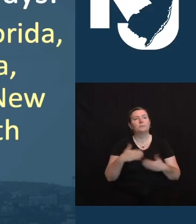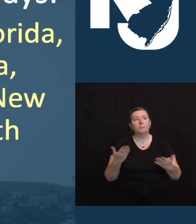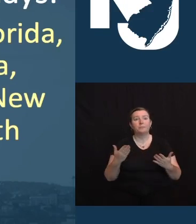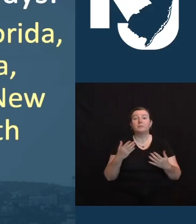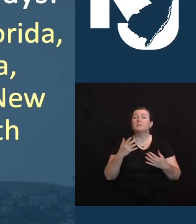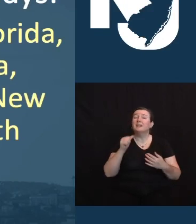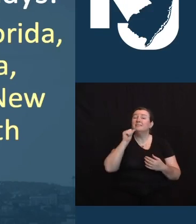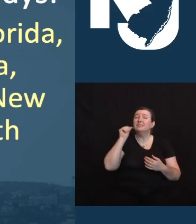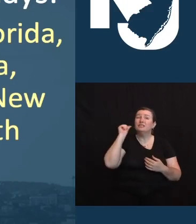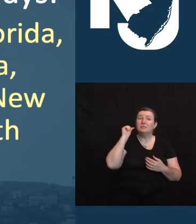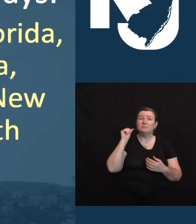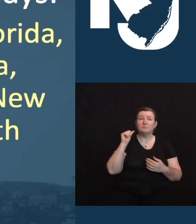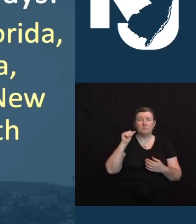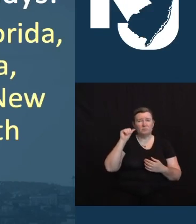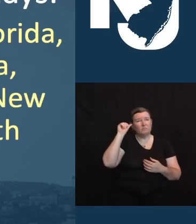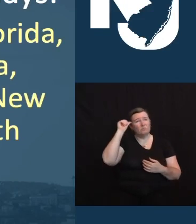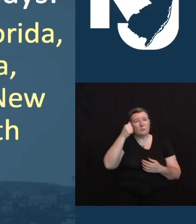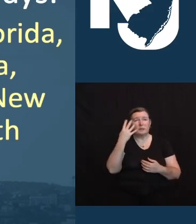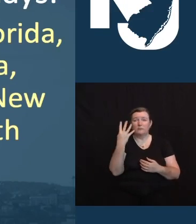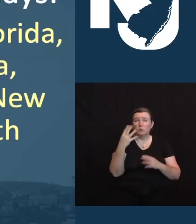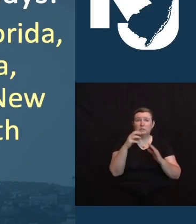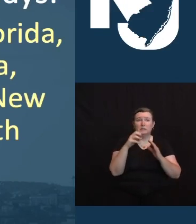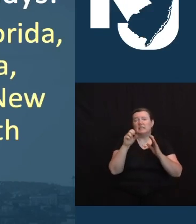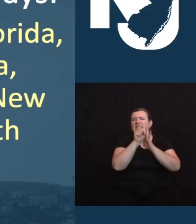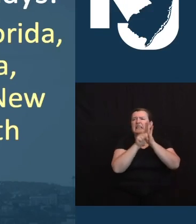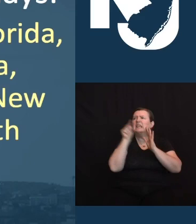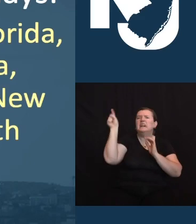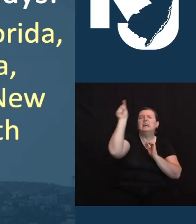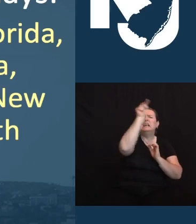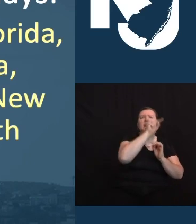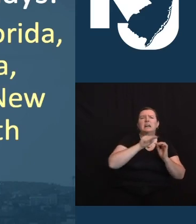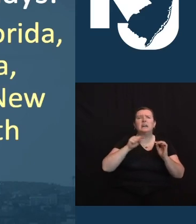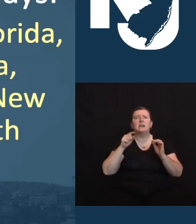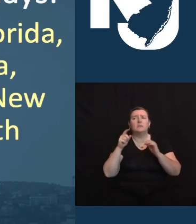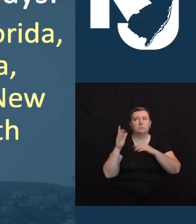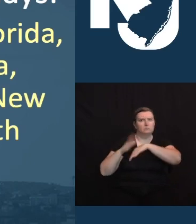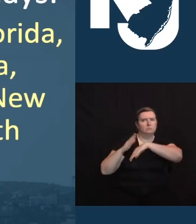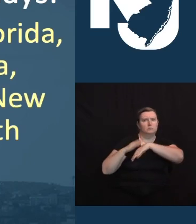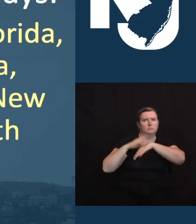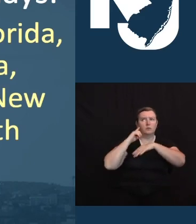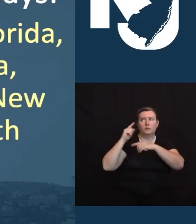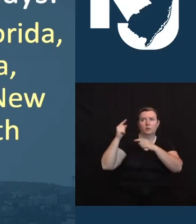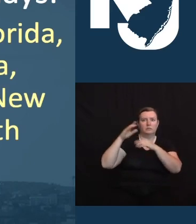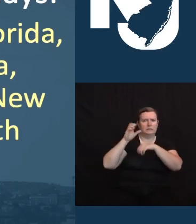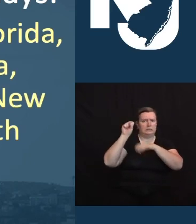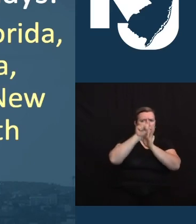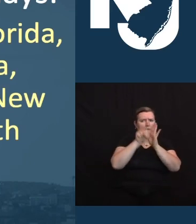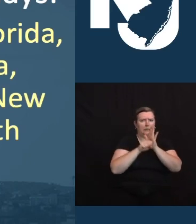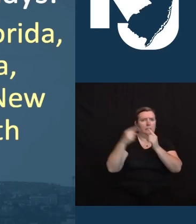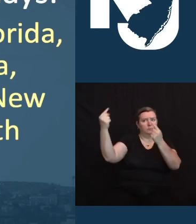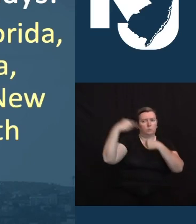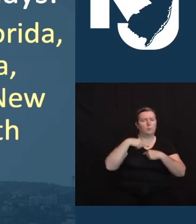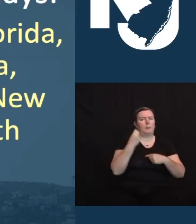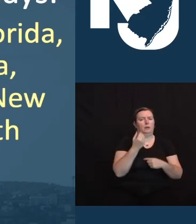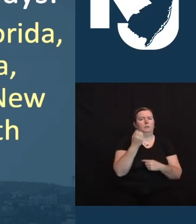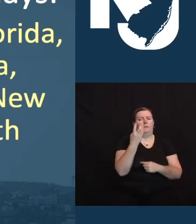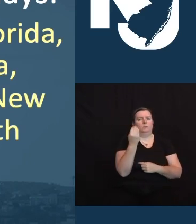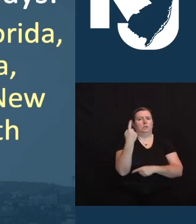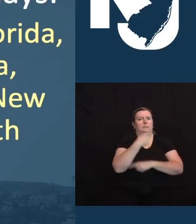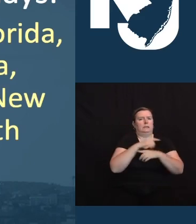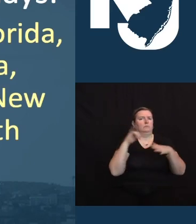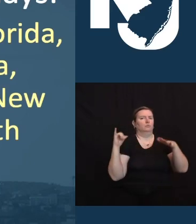of states from which travelers to New Jersey are being advised to observe a 14-day self-quarantine period has